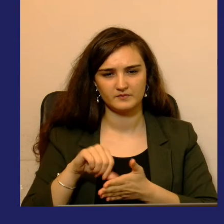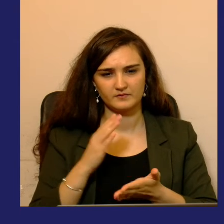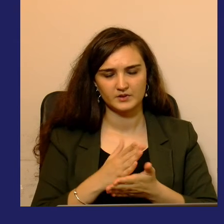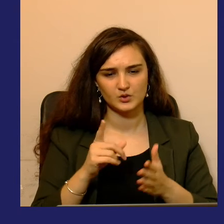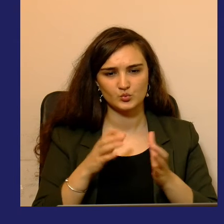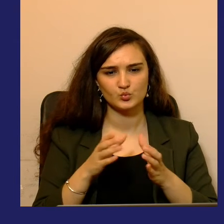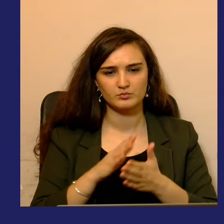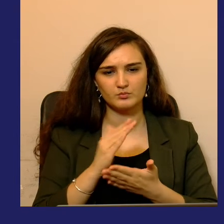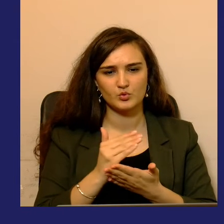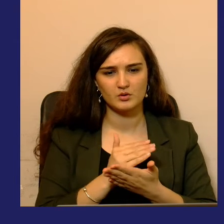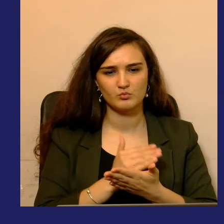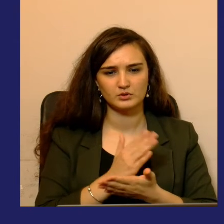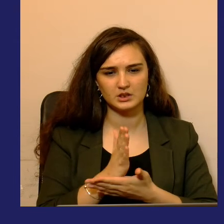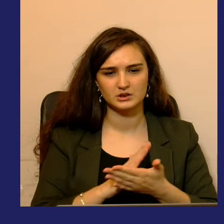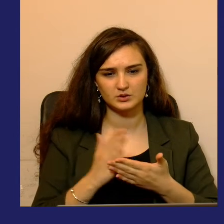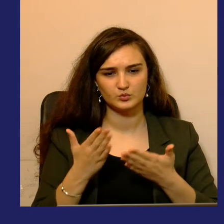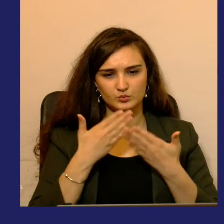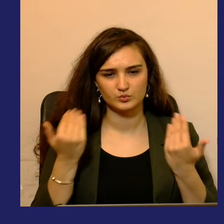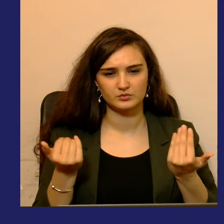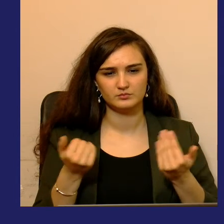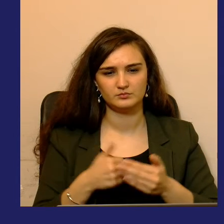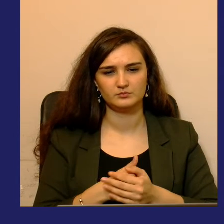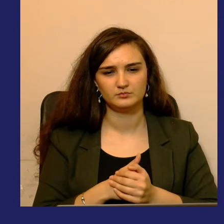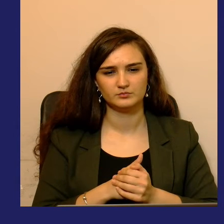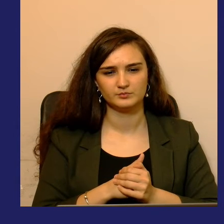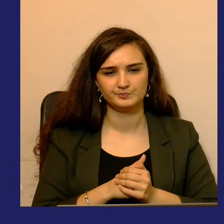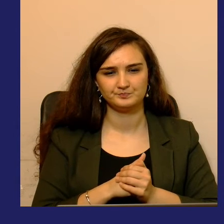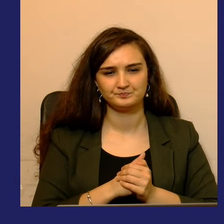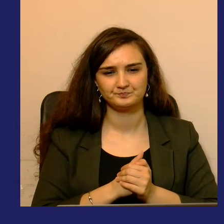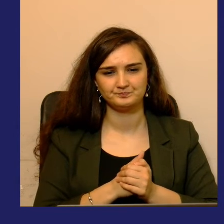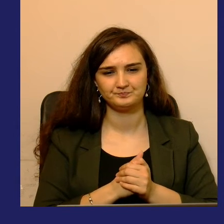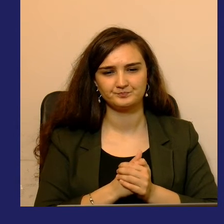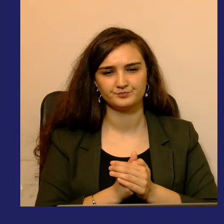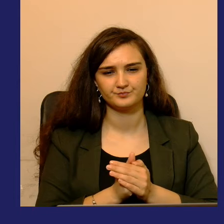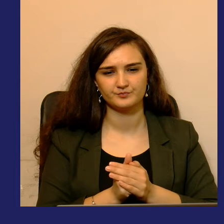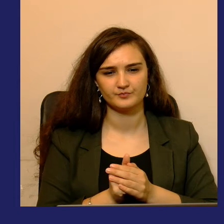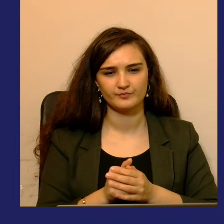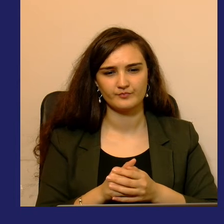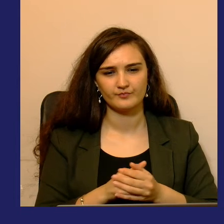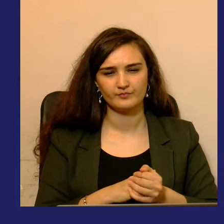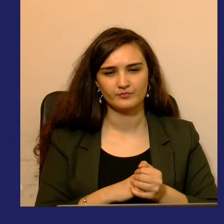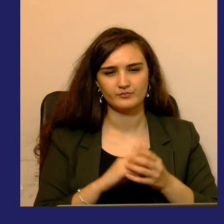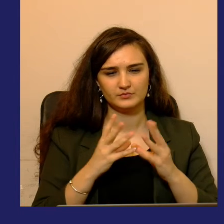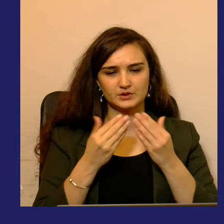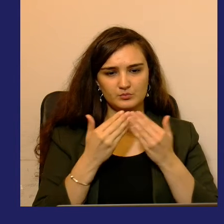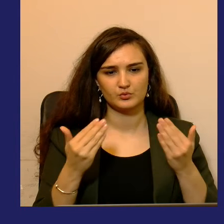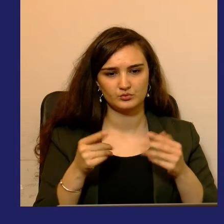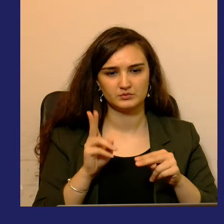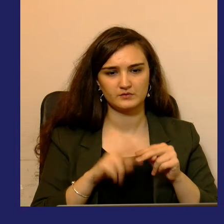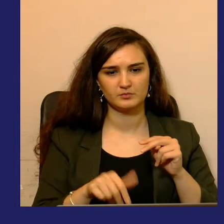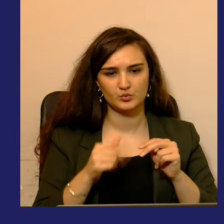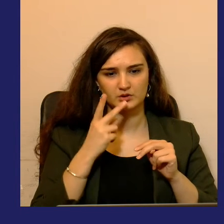promises. And it's basically, you know, an unstable disaster, as we saw in Ecuador, Venezuela, and Peru.